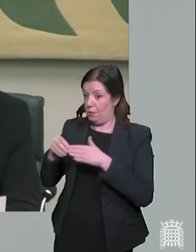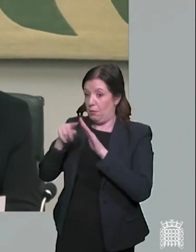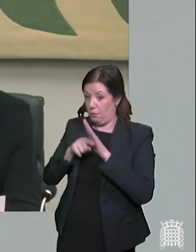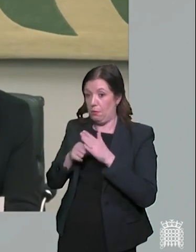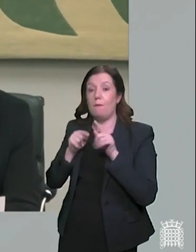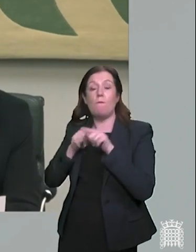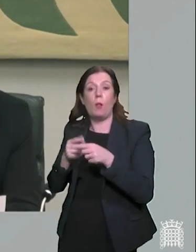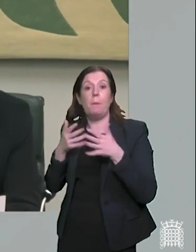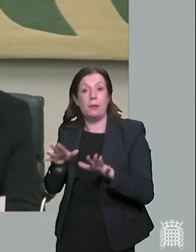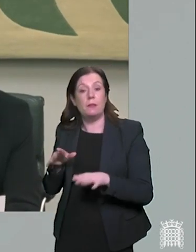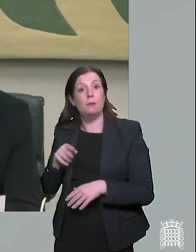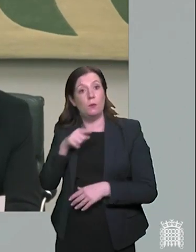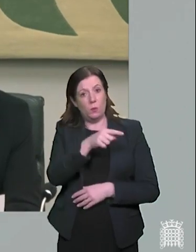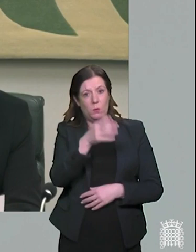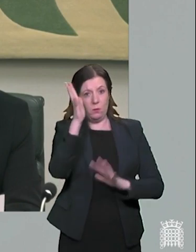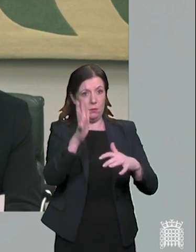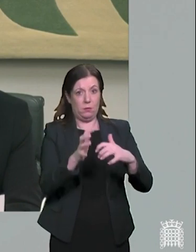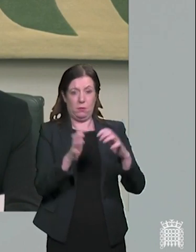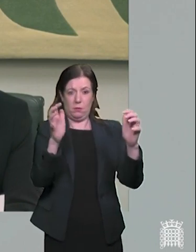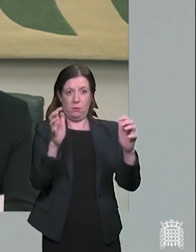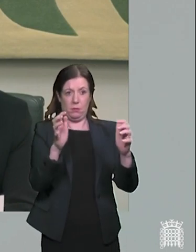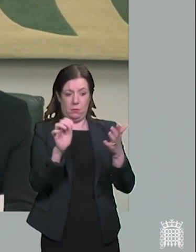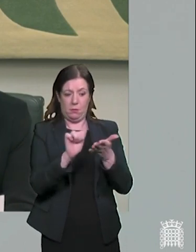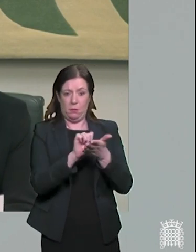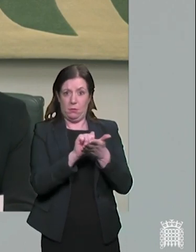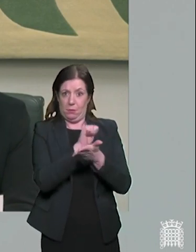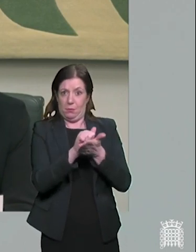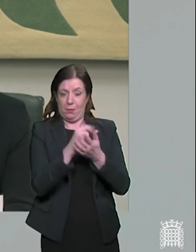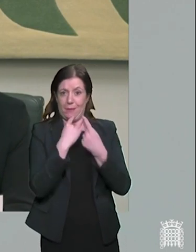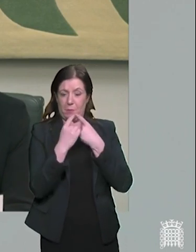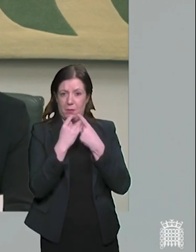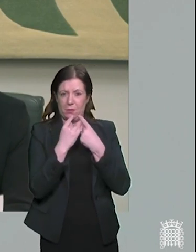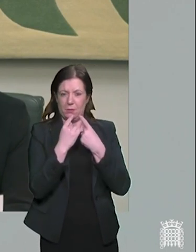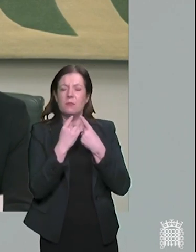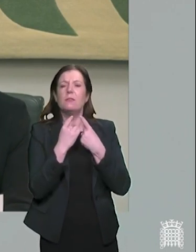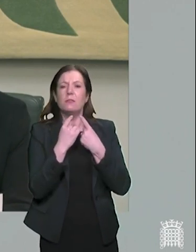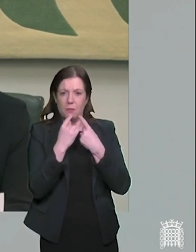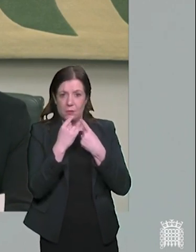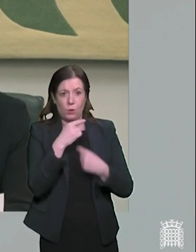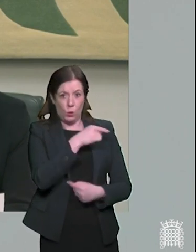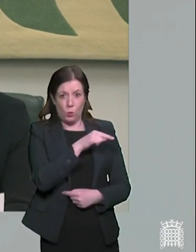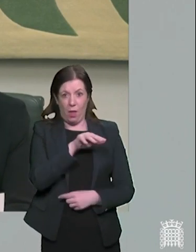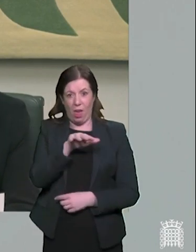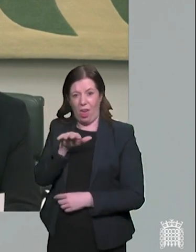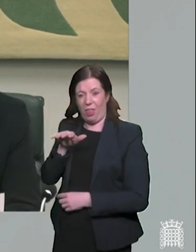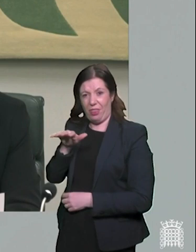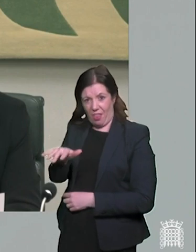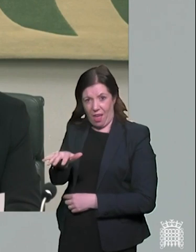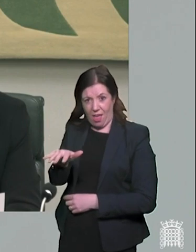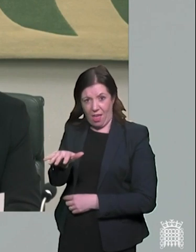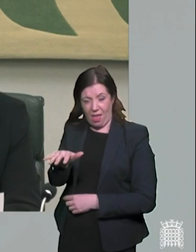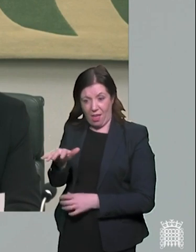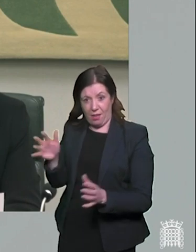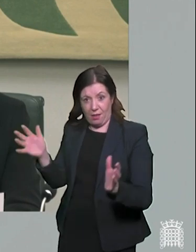by way of a purported correction, was that it was certainly the case when you were present at